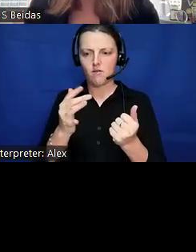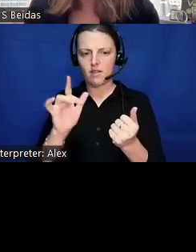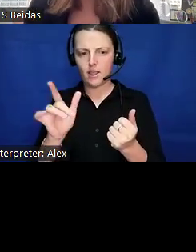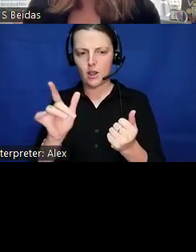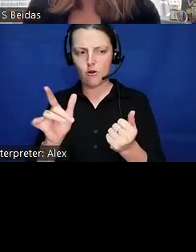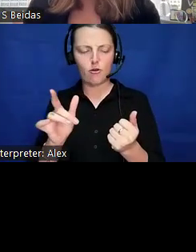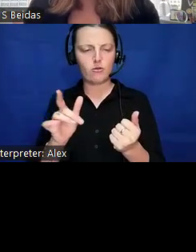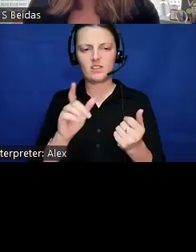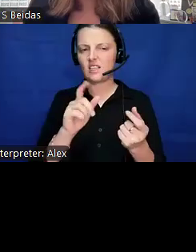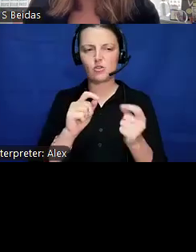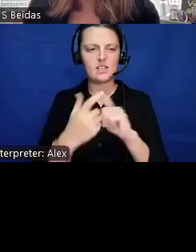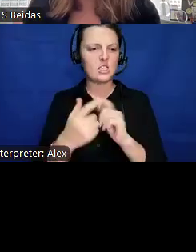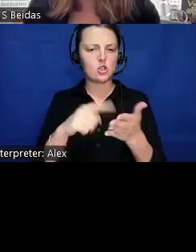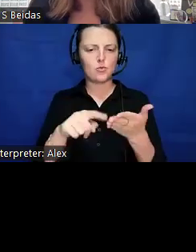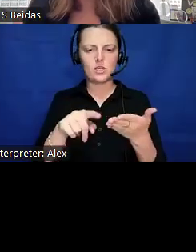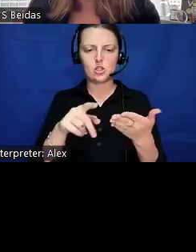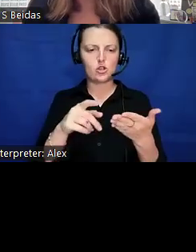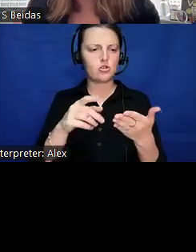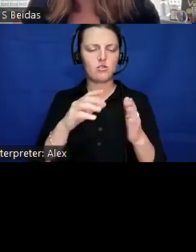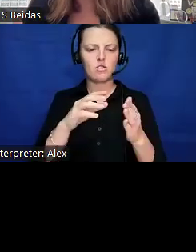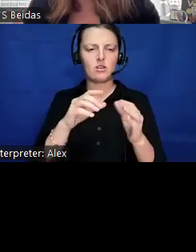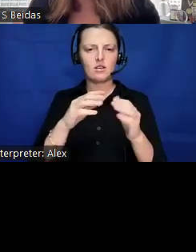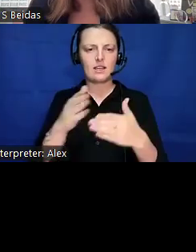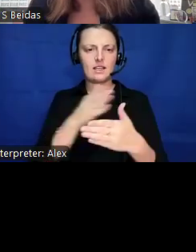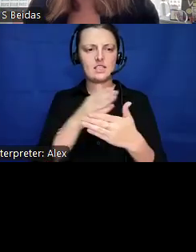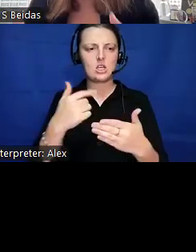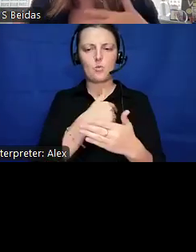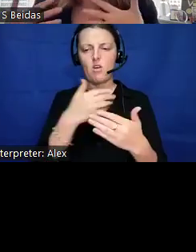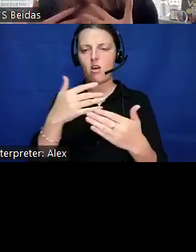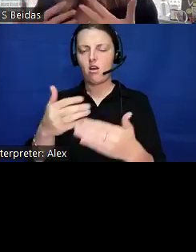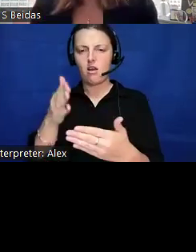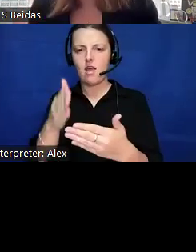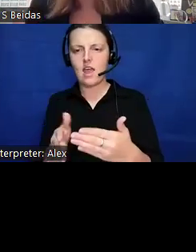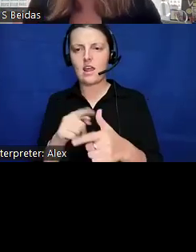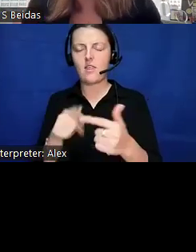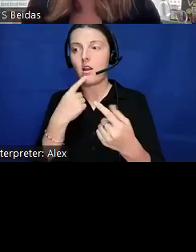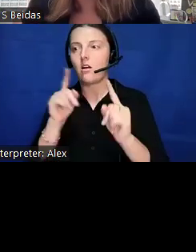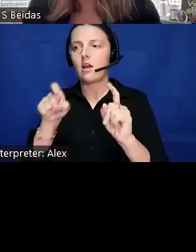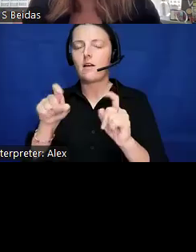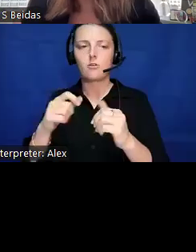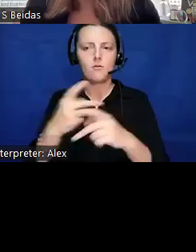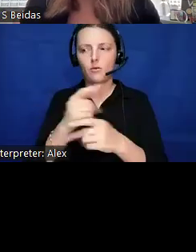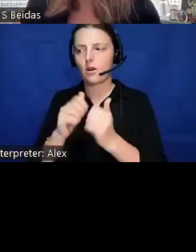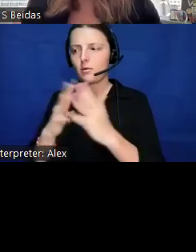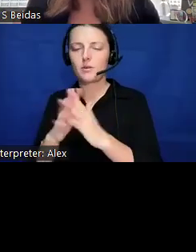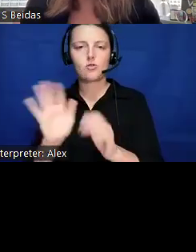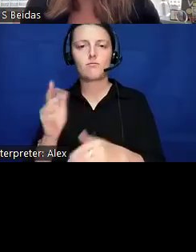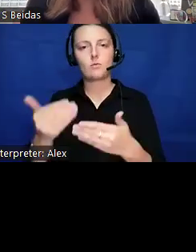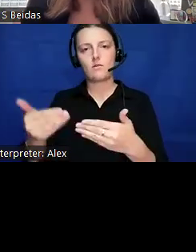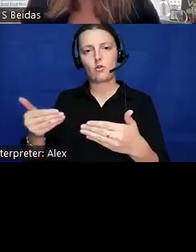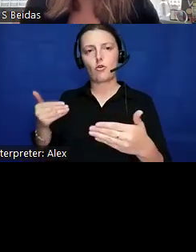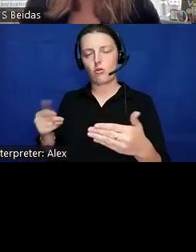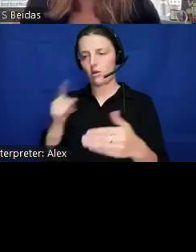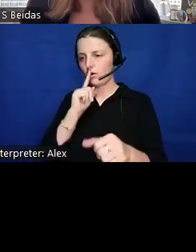translational research continuum. We must co-design the interventions to center the voice of the people who are going to be receiving or delivering that program,